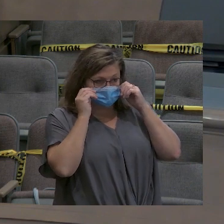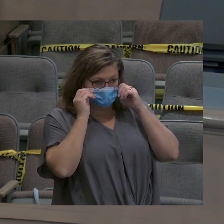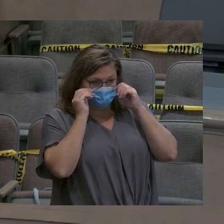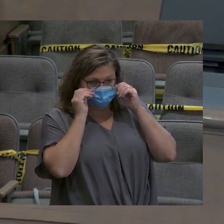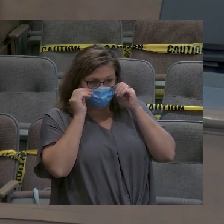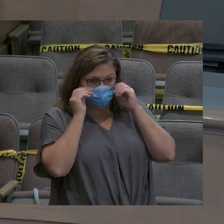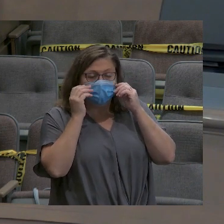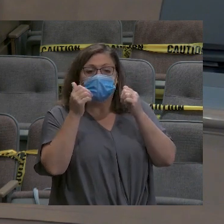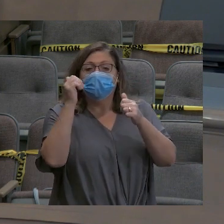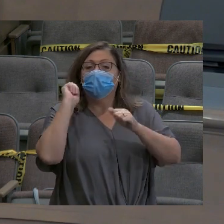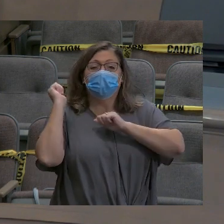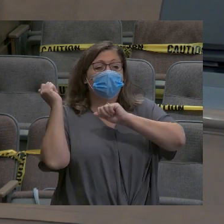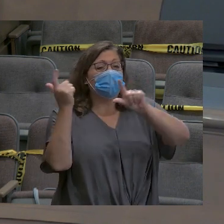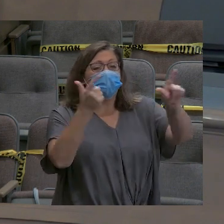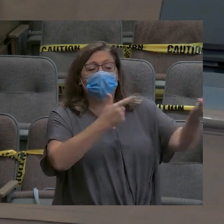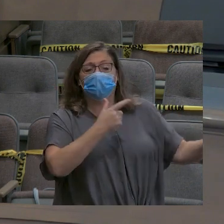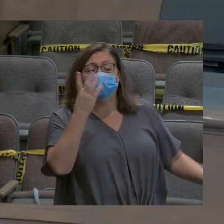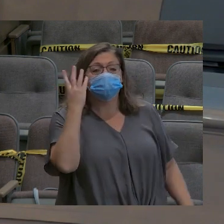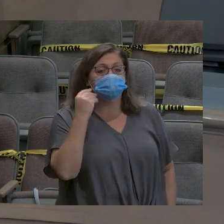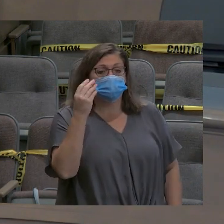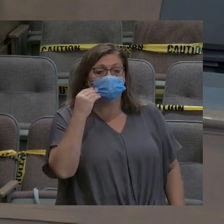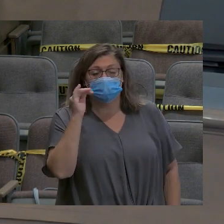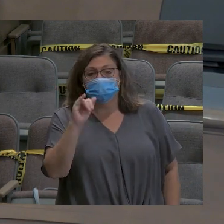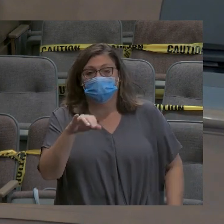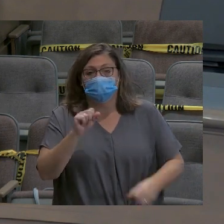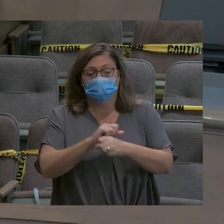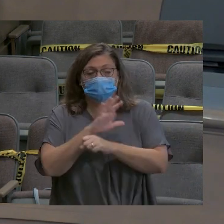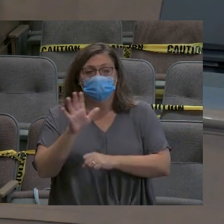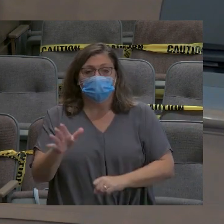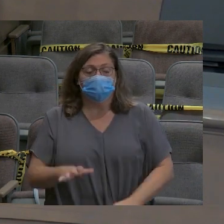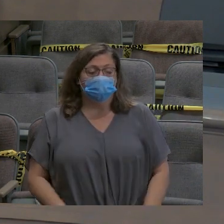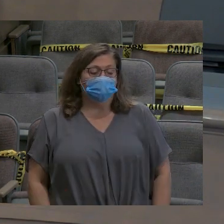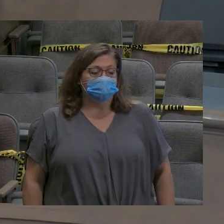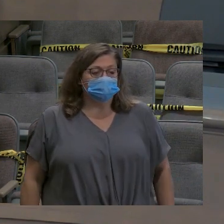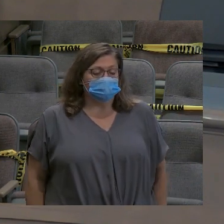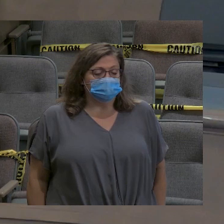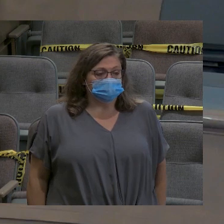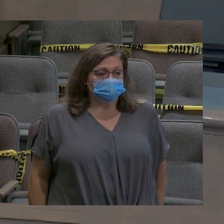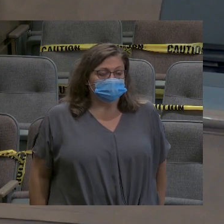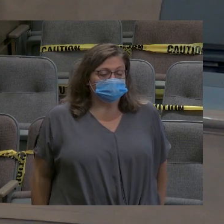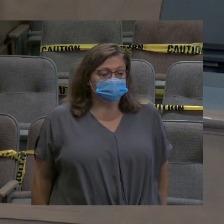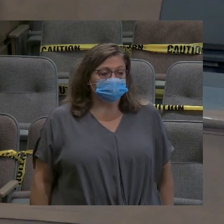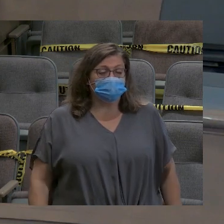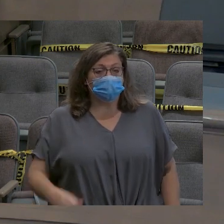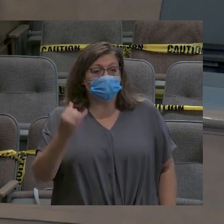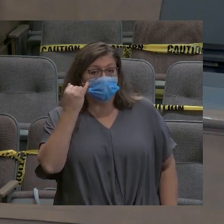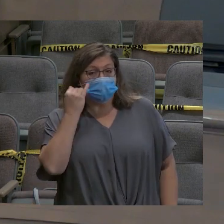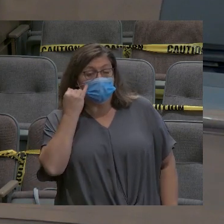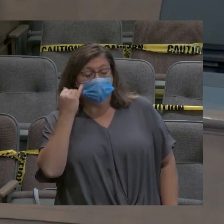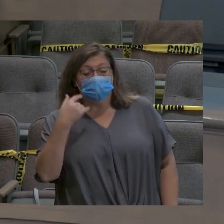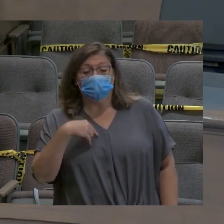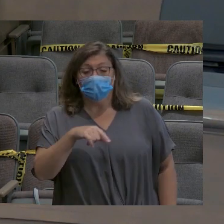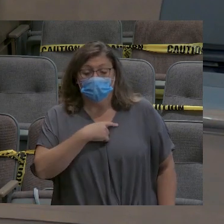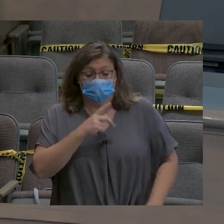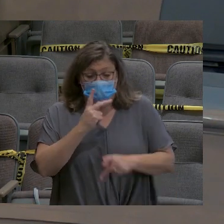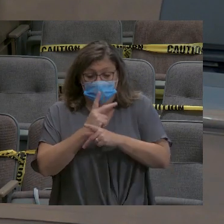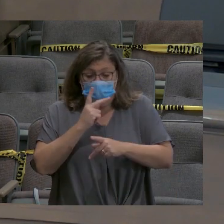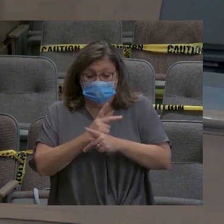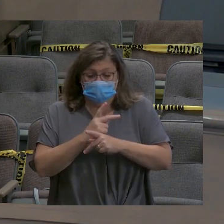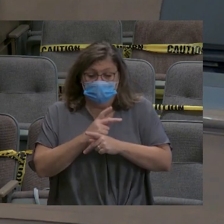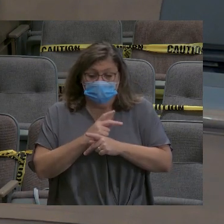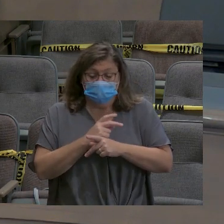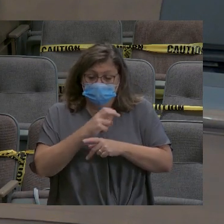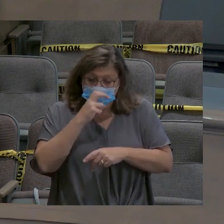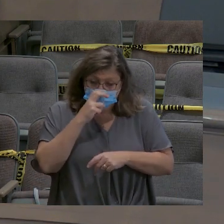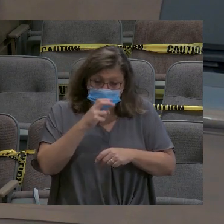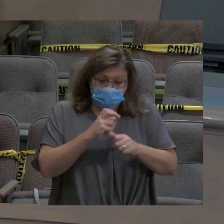world. Everyone is experiencing it. And frankly, if we can continue to do the things that I know that we can do and that we have been